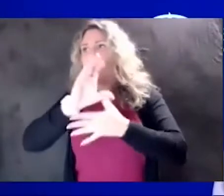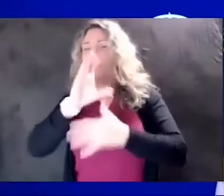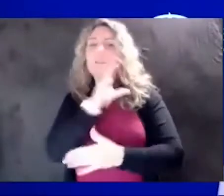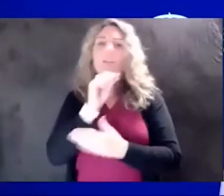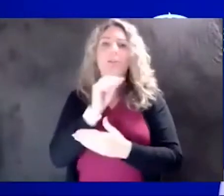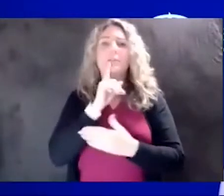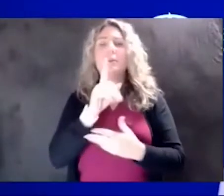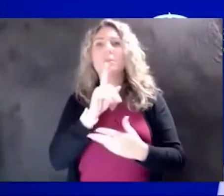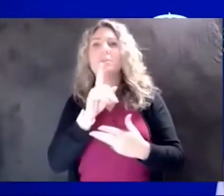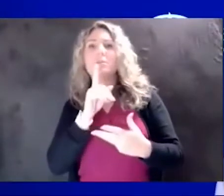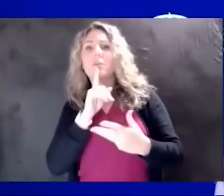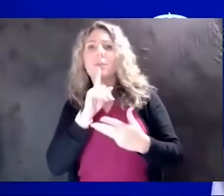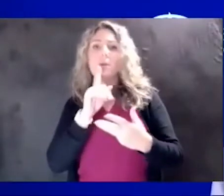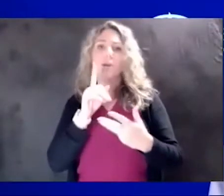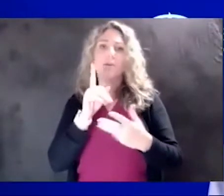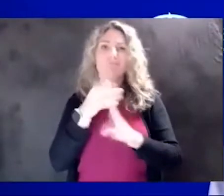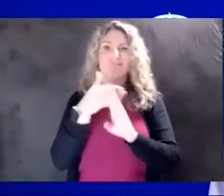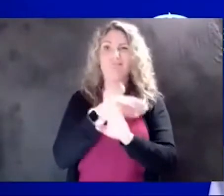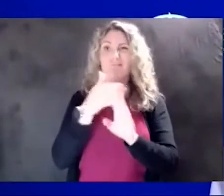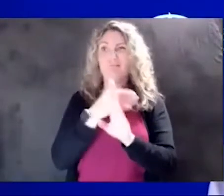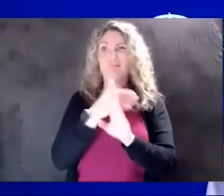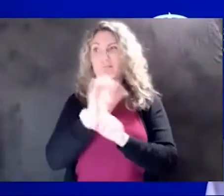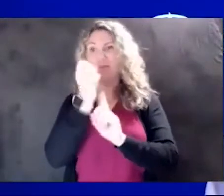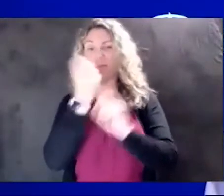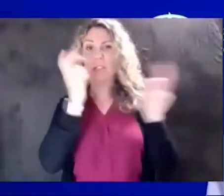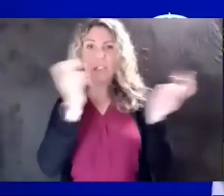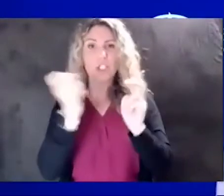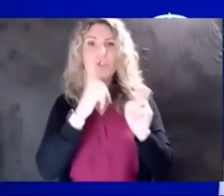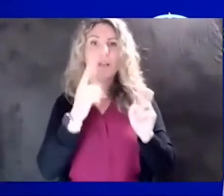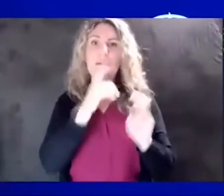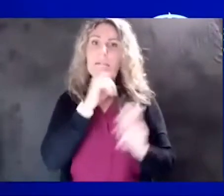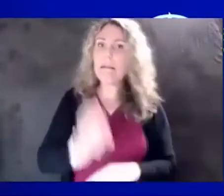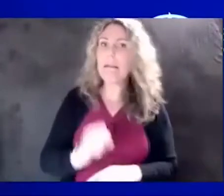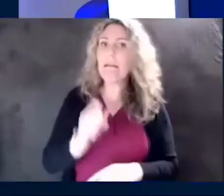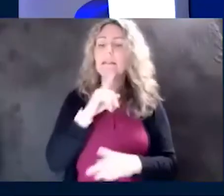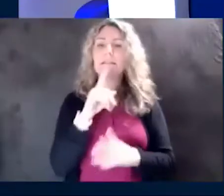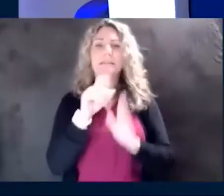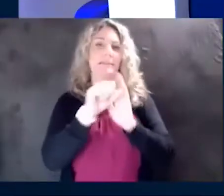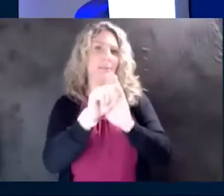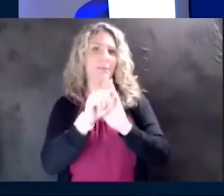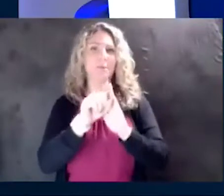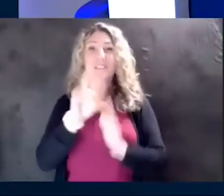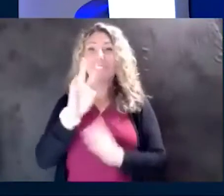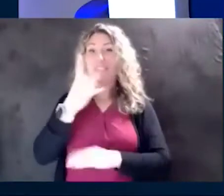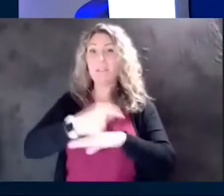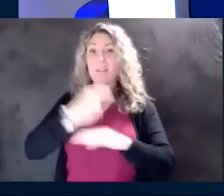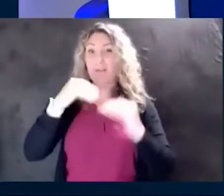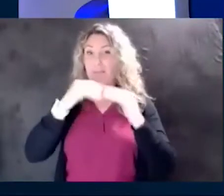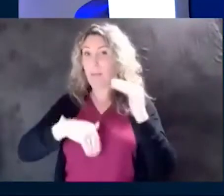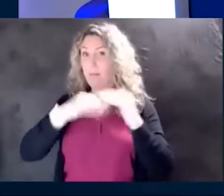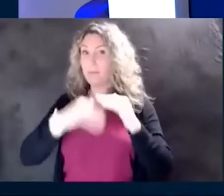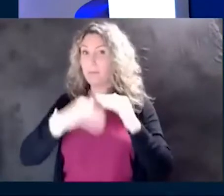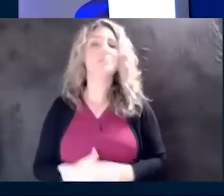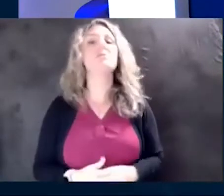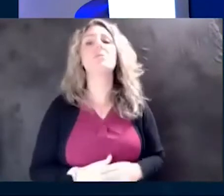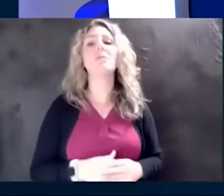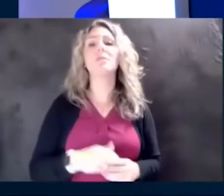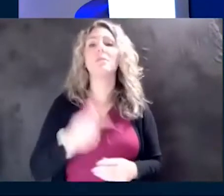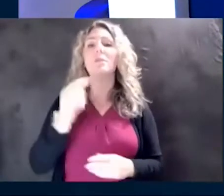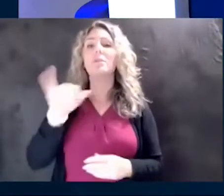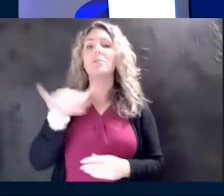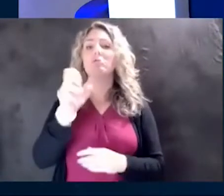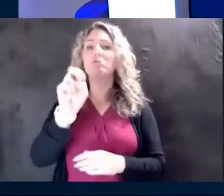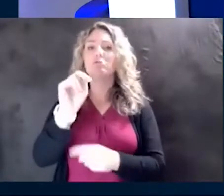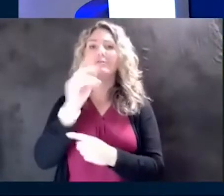and again, the most important thing is that you've had symptoms probably for 7 days or less. Okay, Jean says, yesterday I believe it